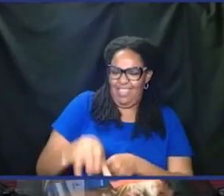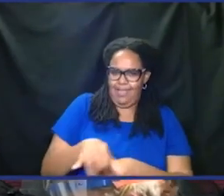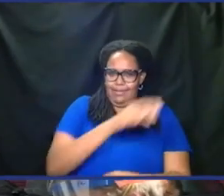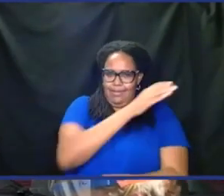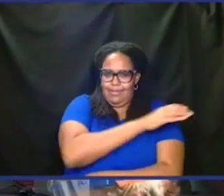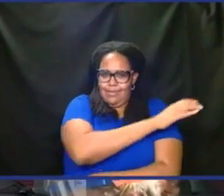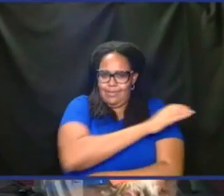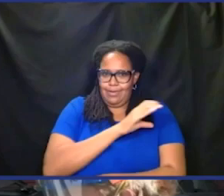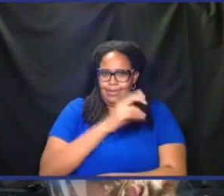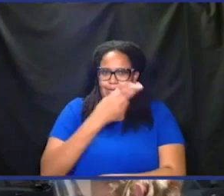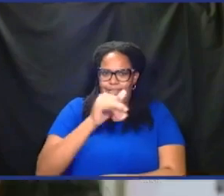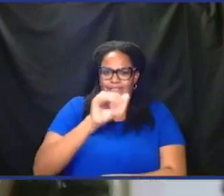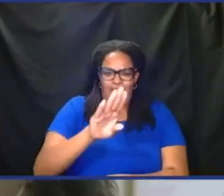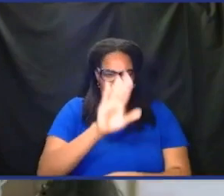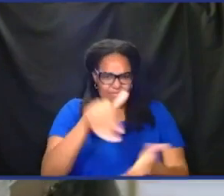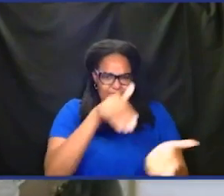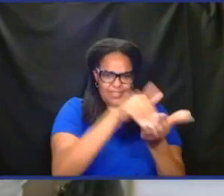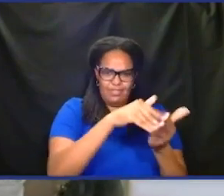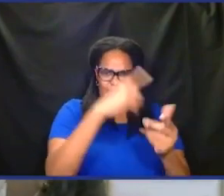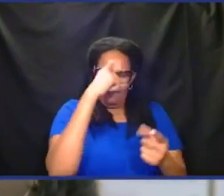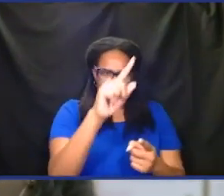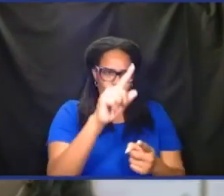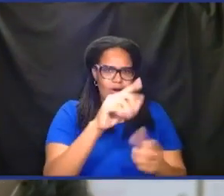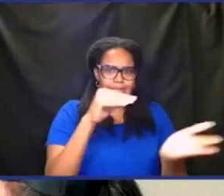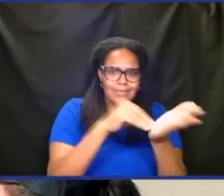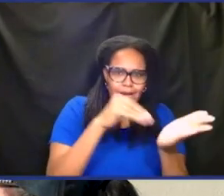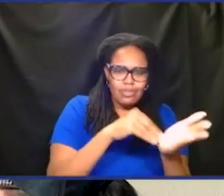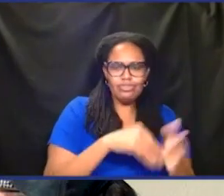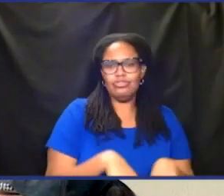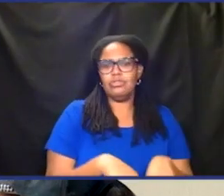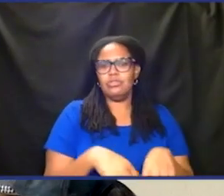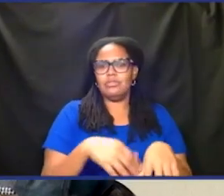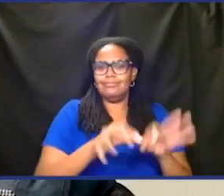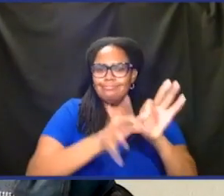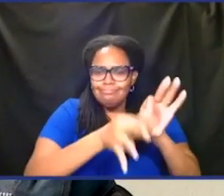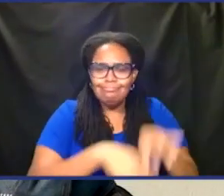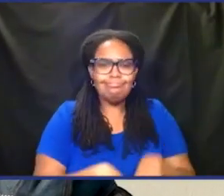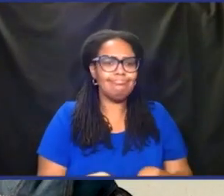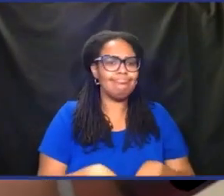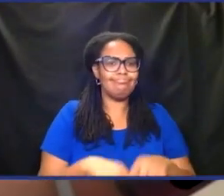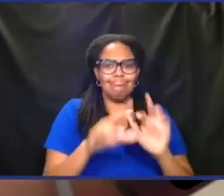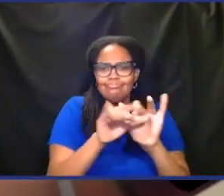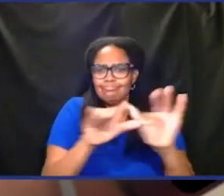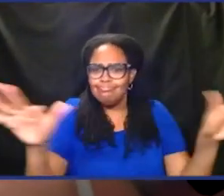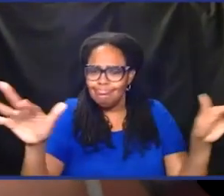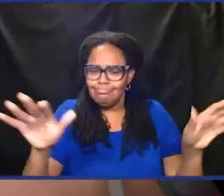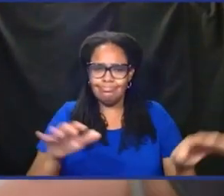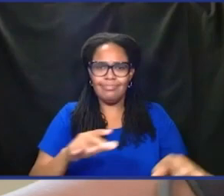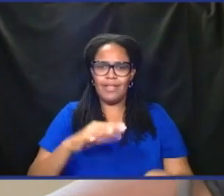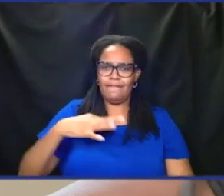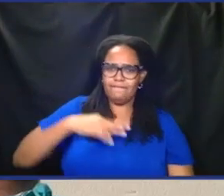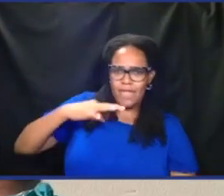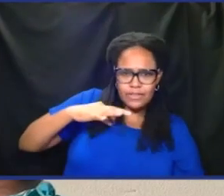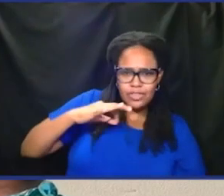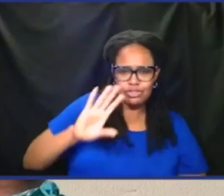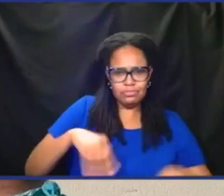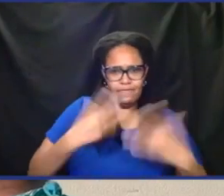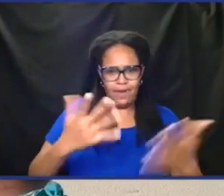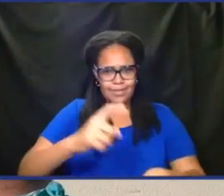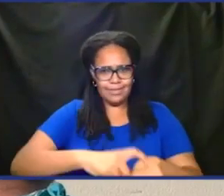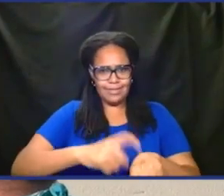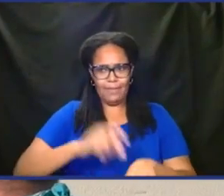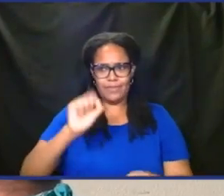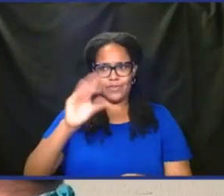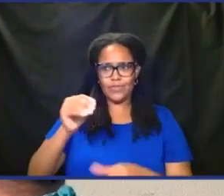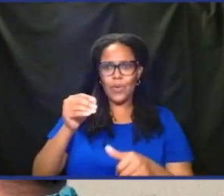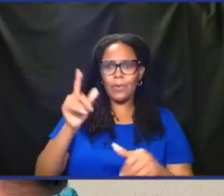volunteers, doctors, nurses, translators, and more, who give their time so their neighbors can be healthy. Local